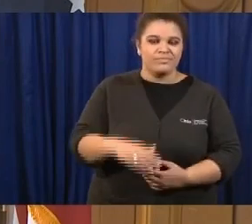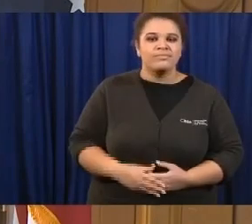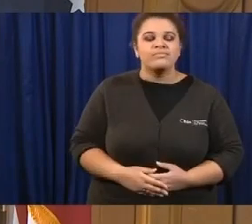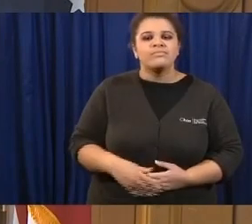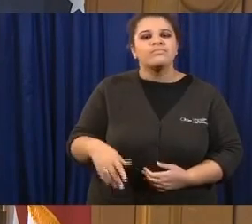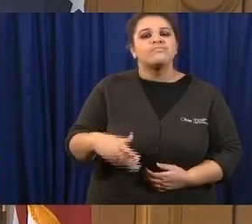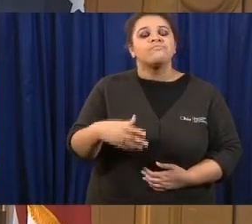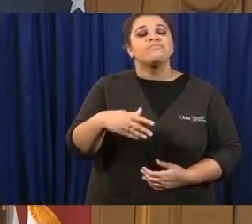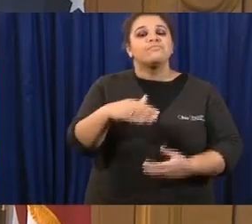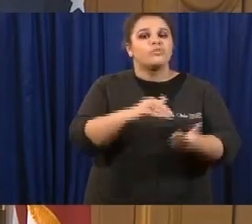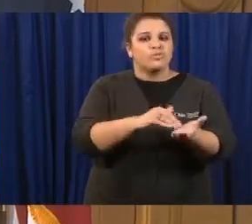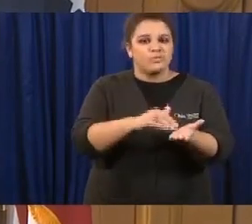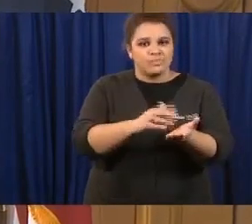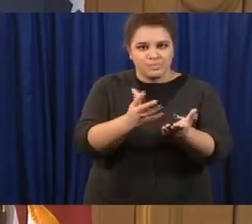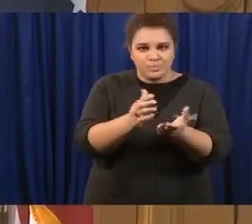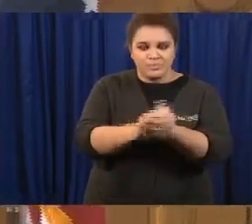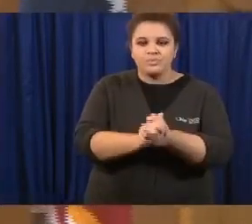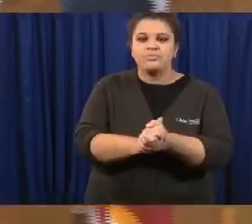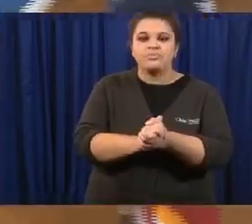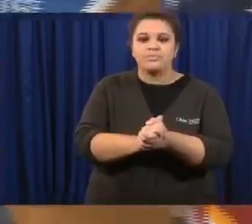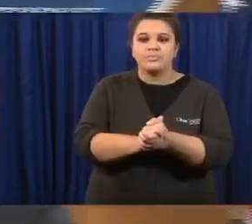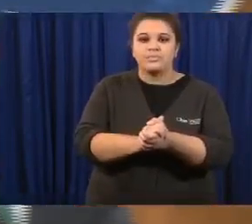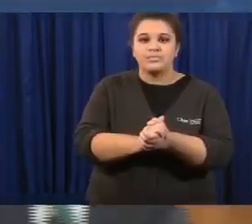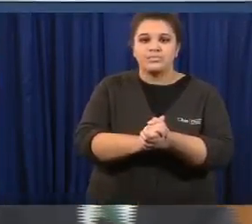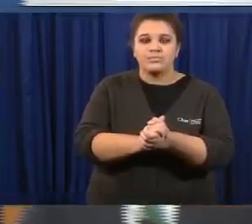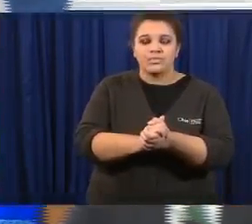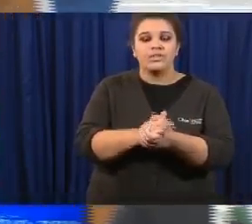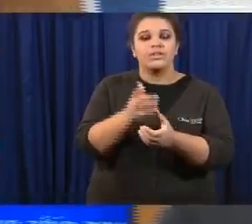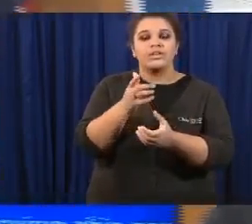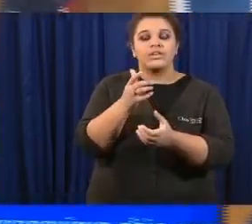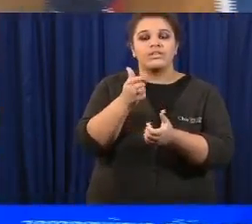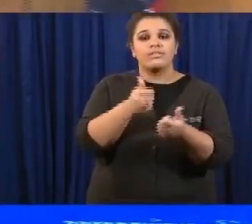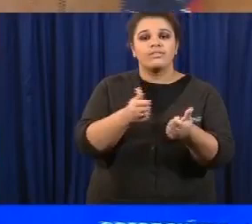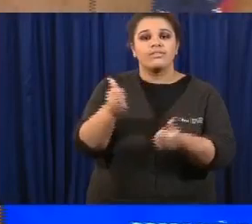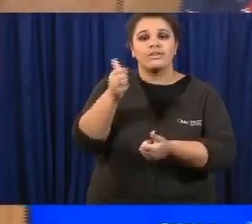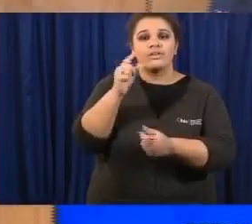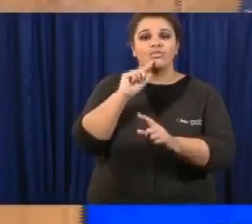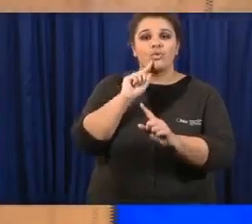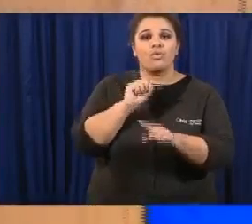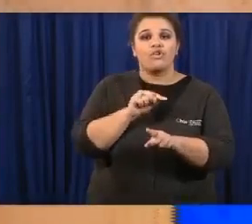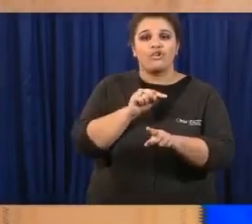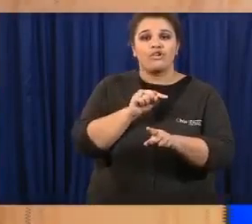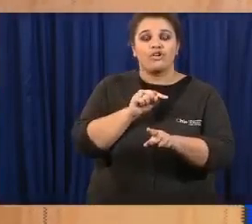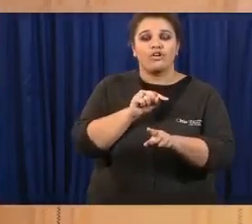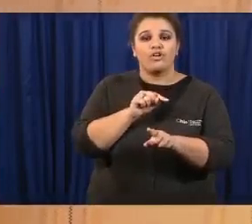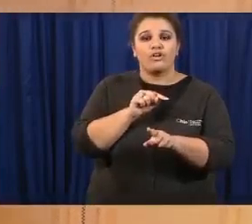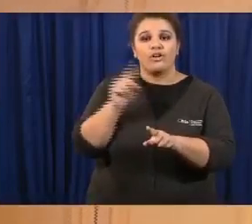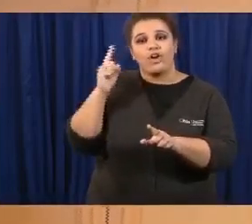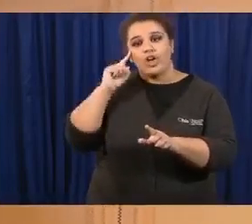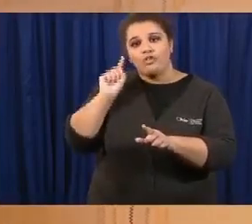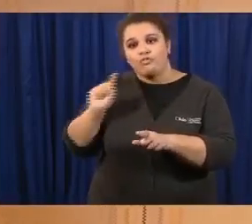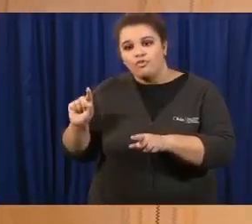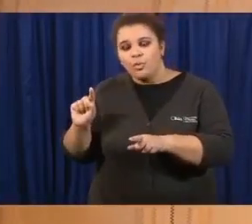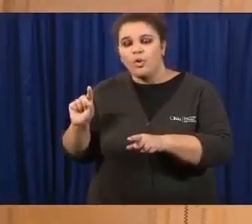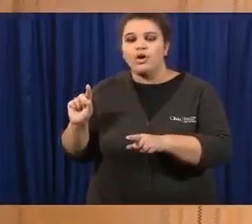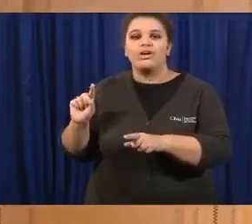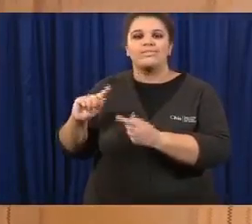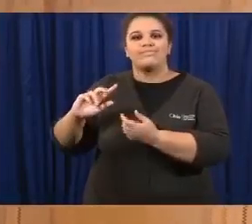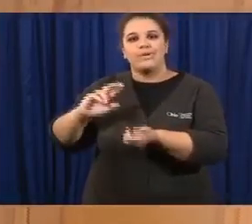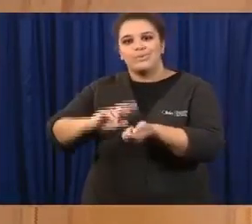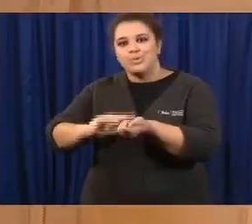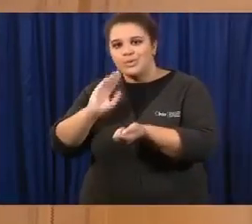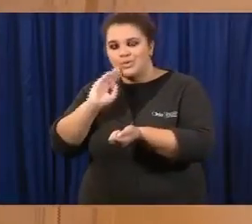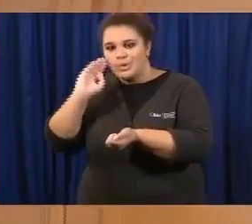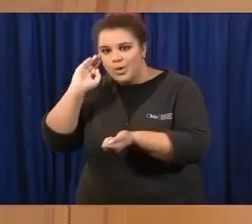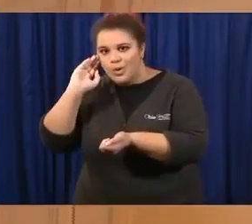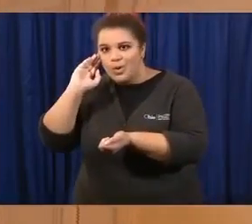Acton. Doctor, you have yet to sign the order regarding notification of residents and family